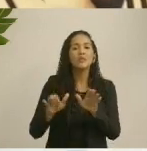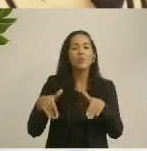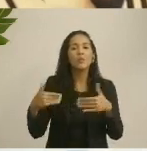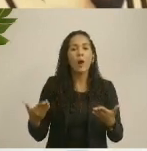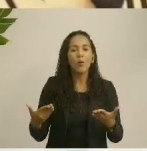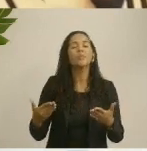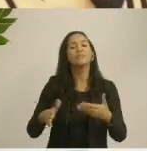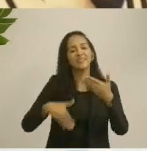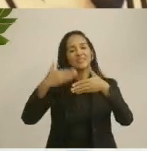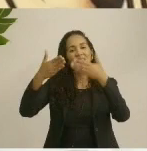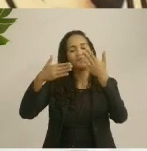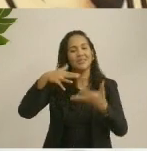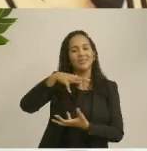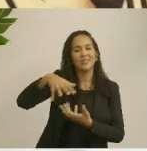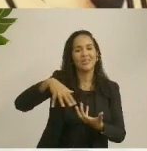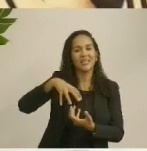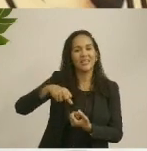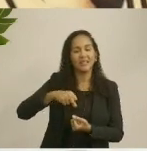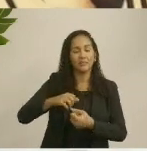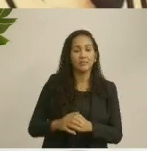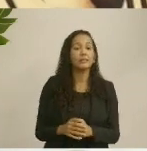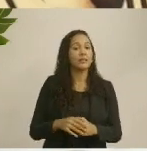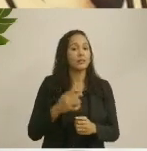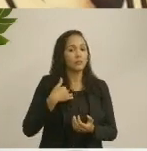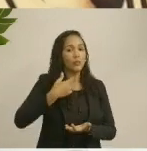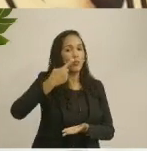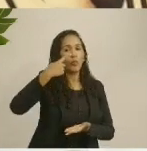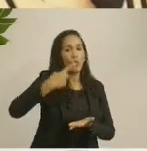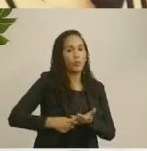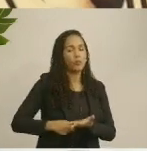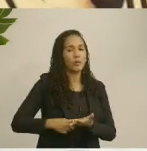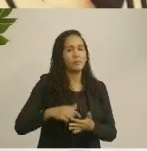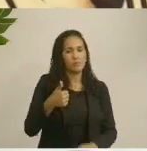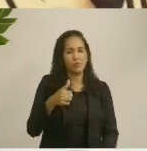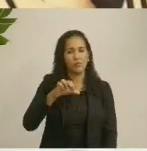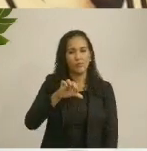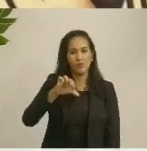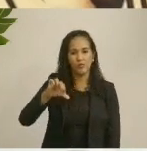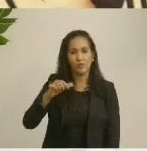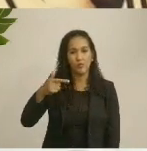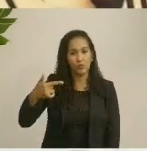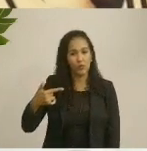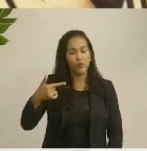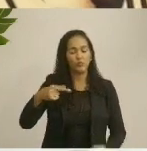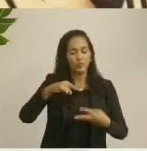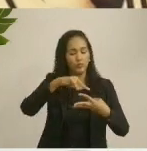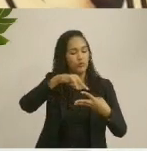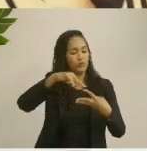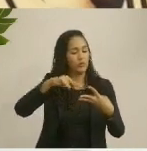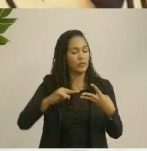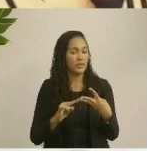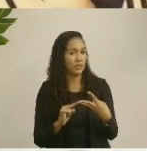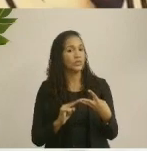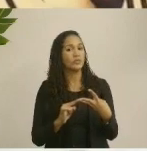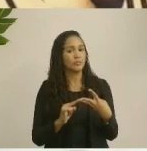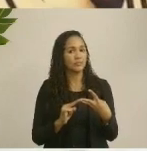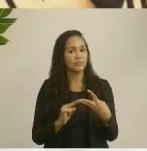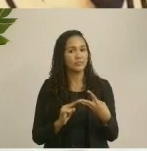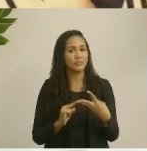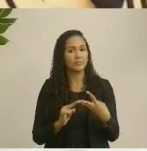And they committed at that time to three critical multilateral